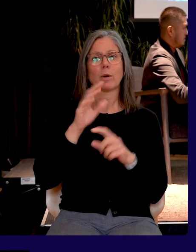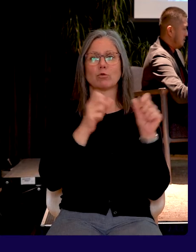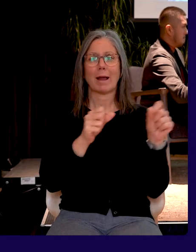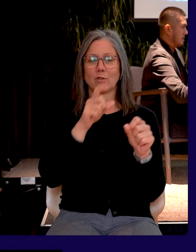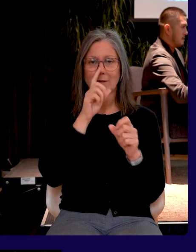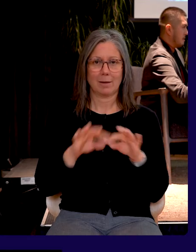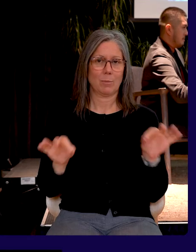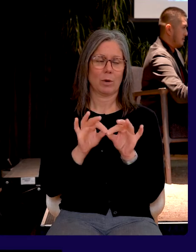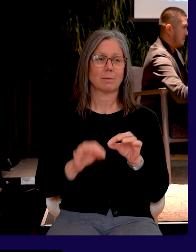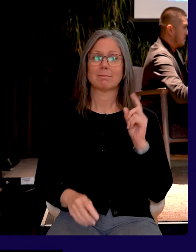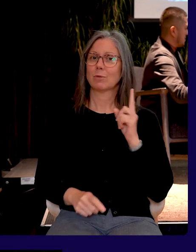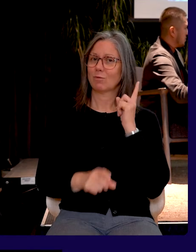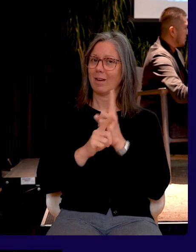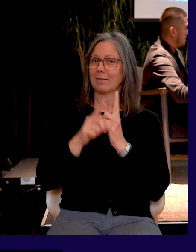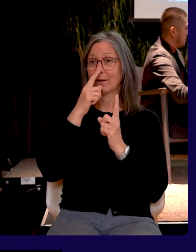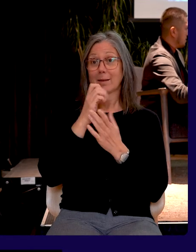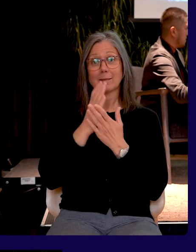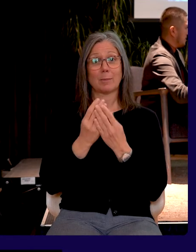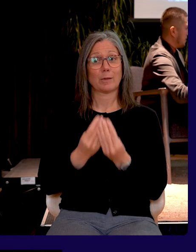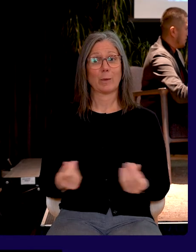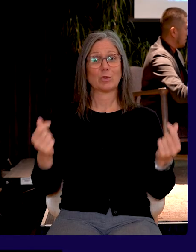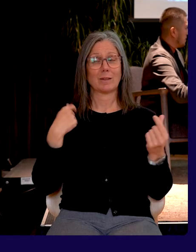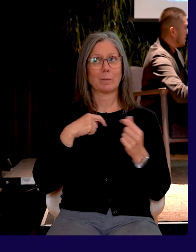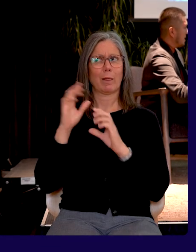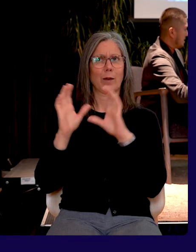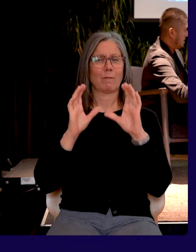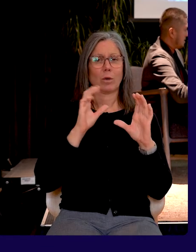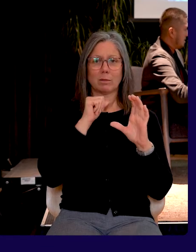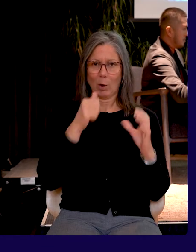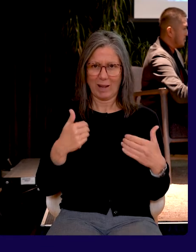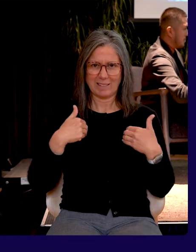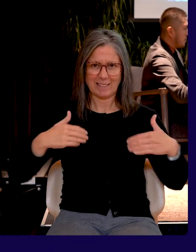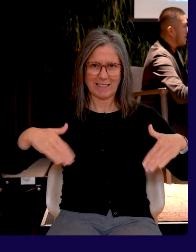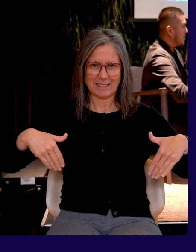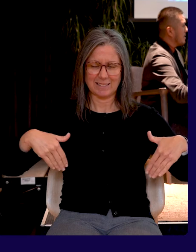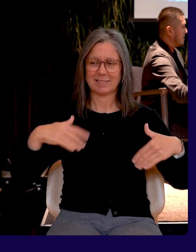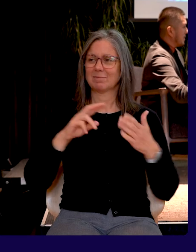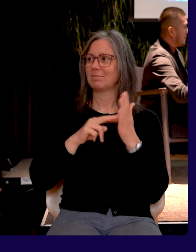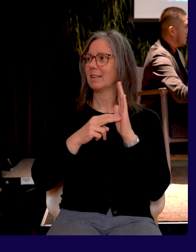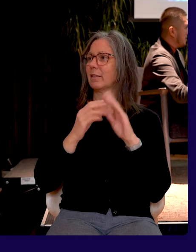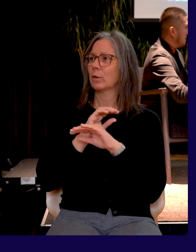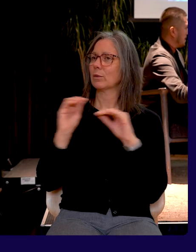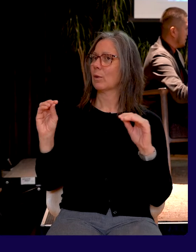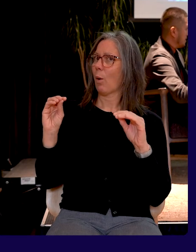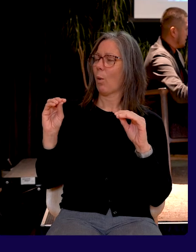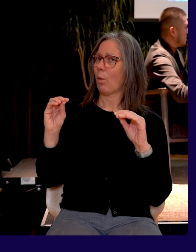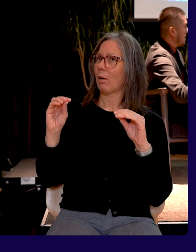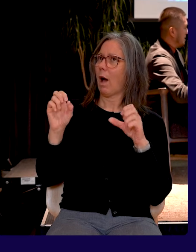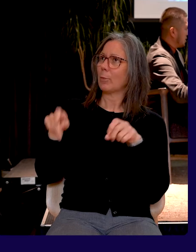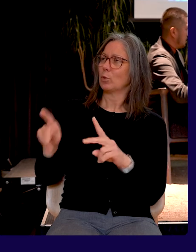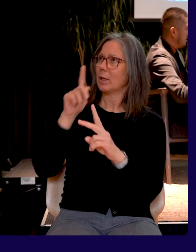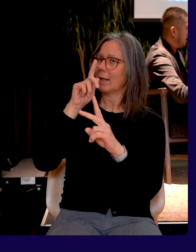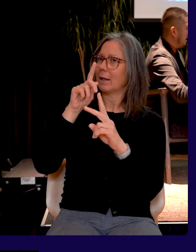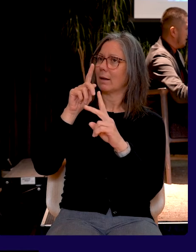important. Right, because some of the solutions that we're trying to look for don't even exist yet. And so there's no way to come to them unless we